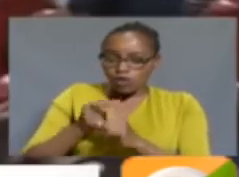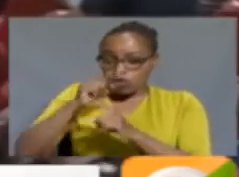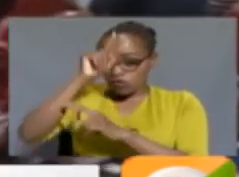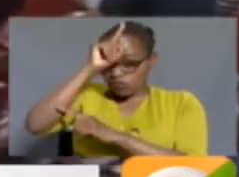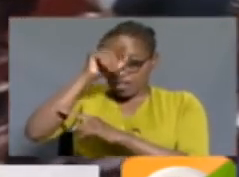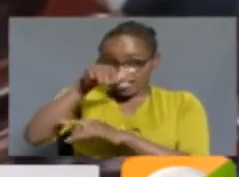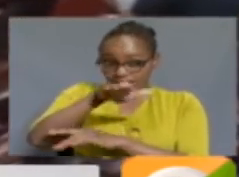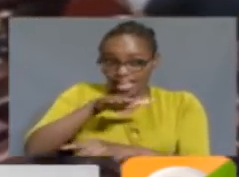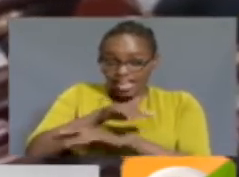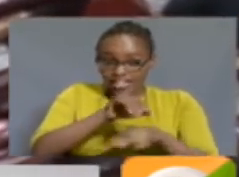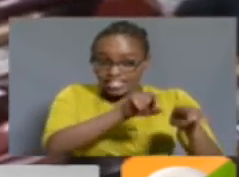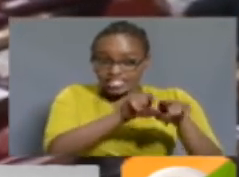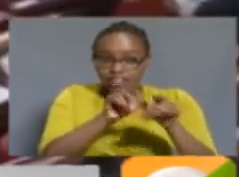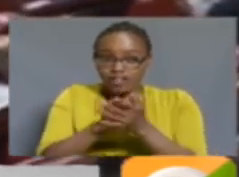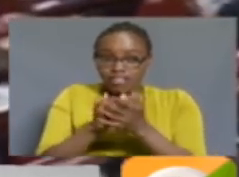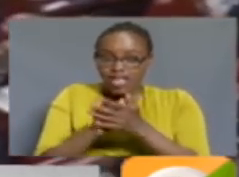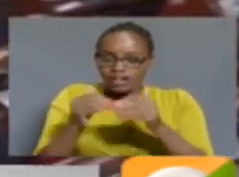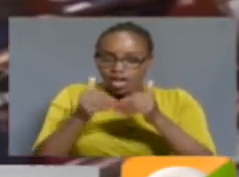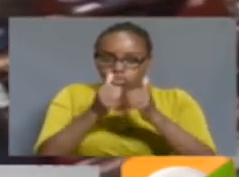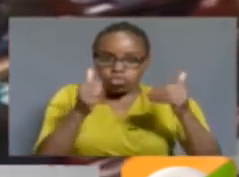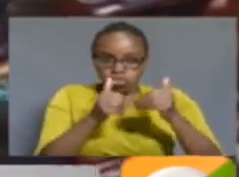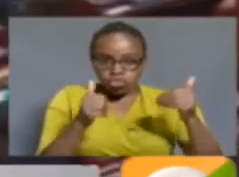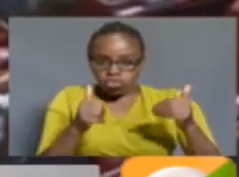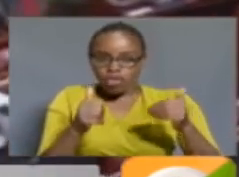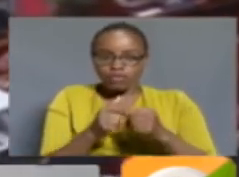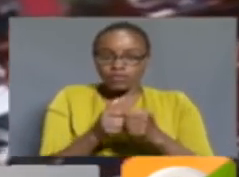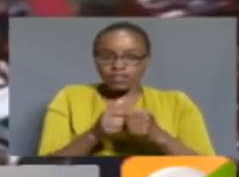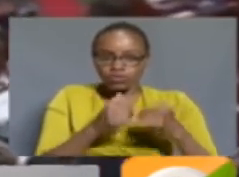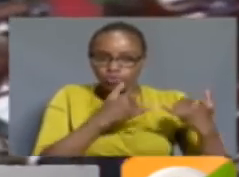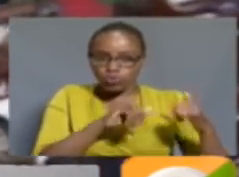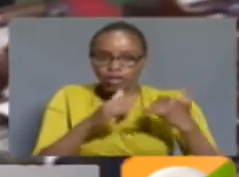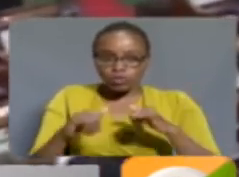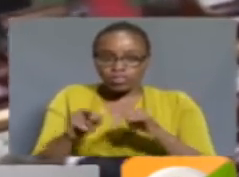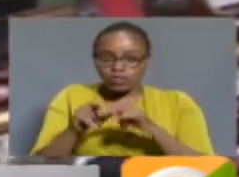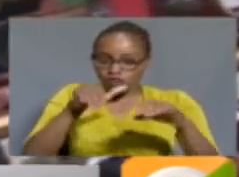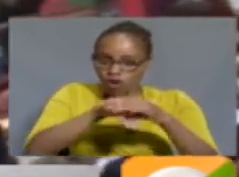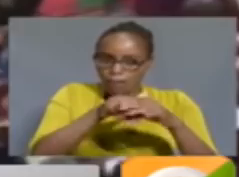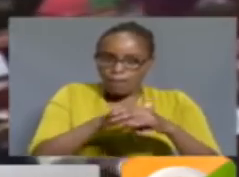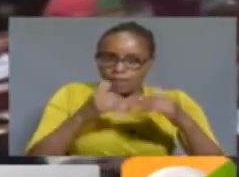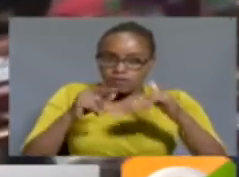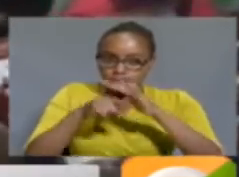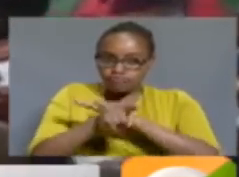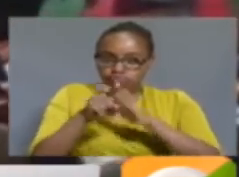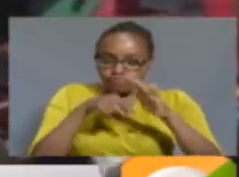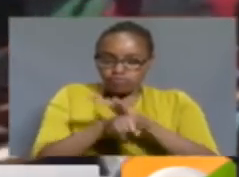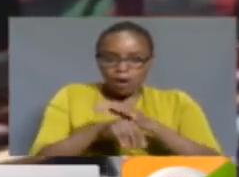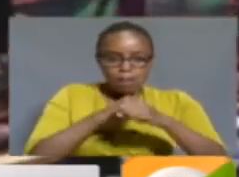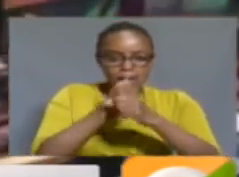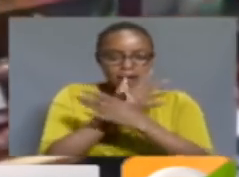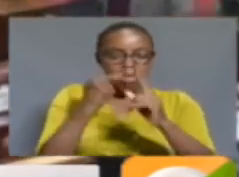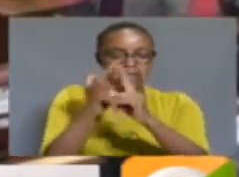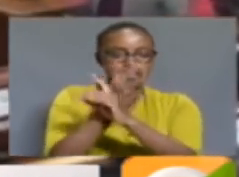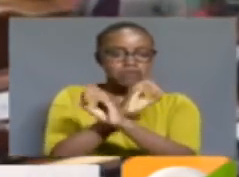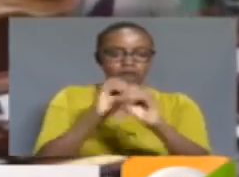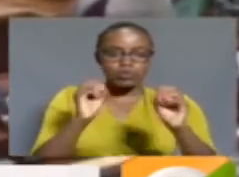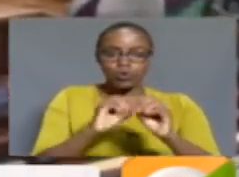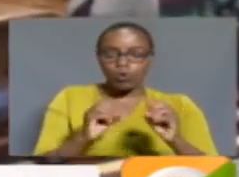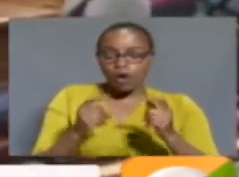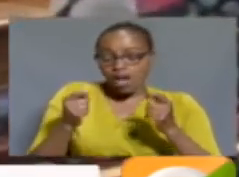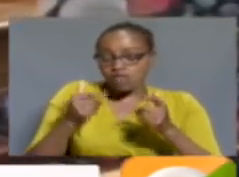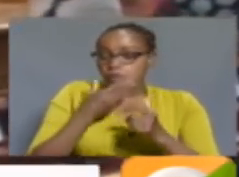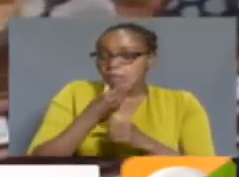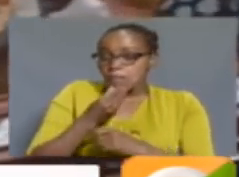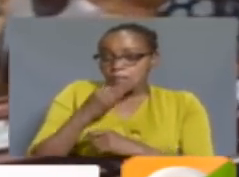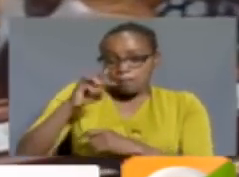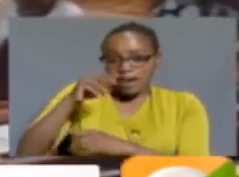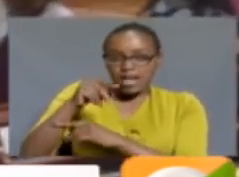areas. Even the ringing of the division bell for 10 minutes to allow for more members into the chamber did not make a difference. A number of male